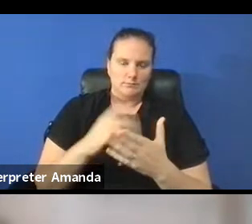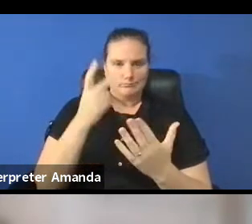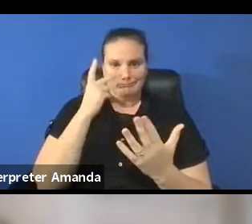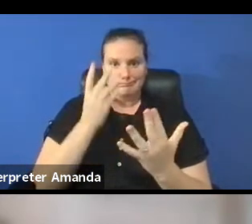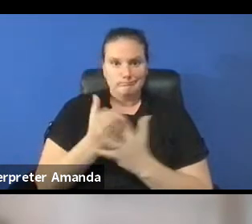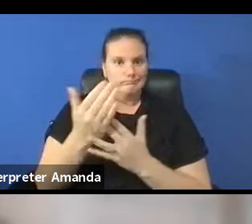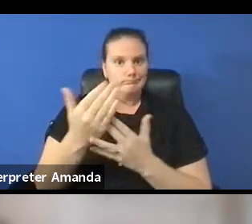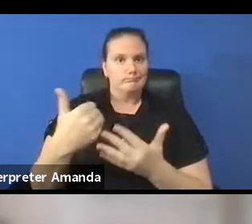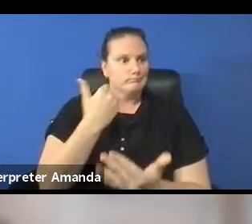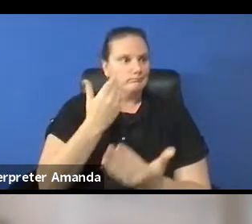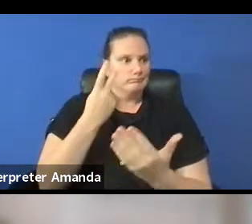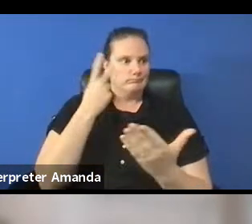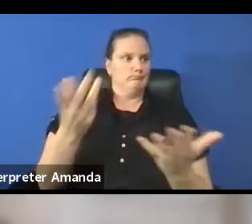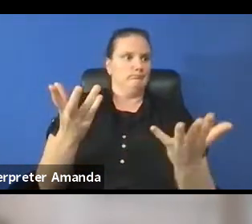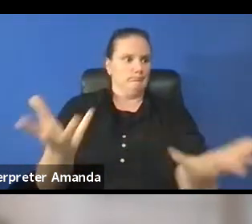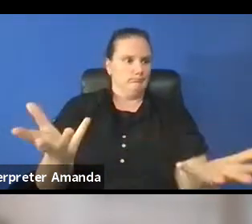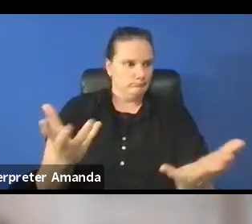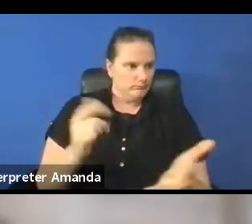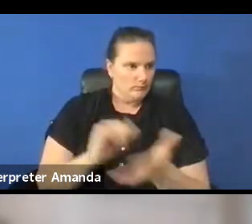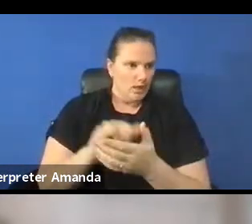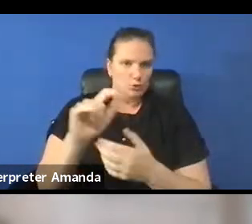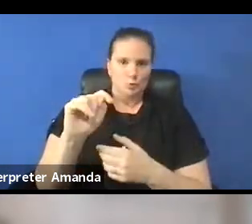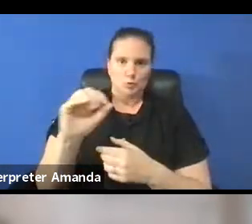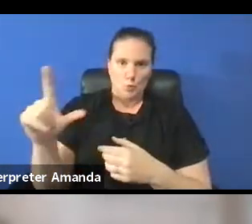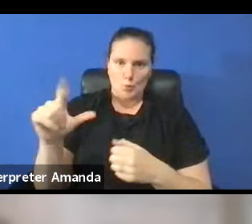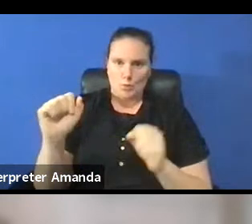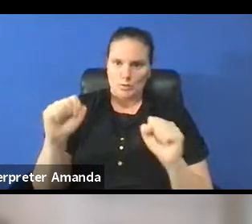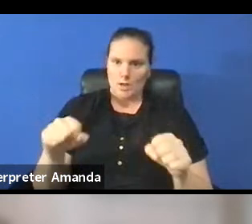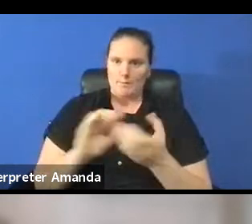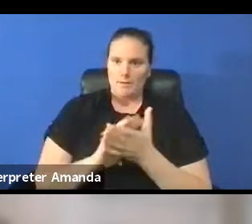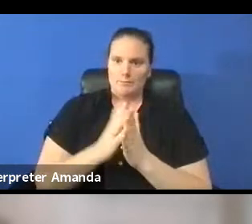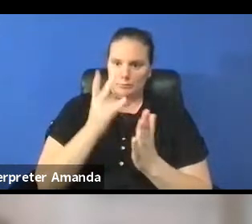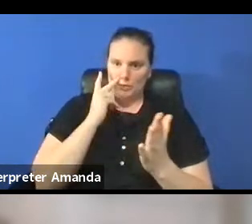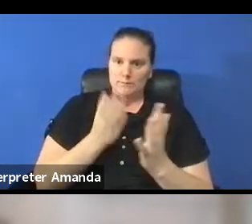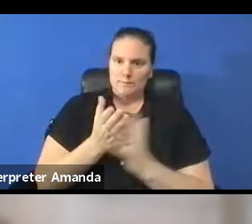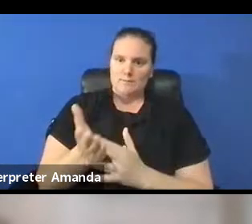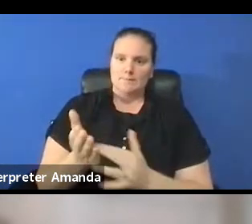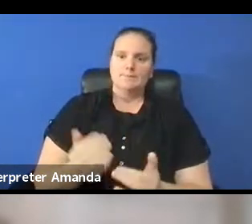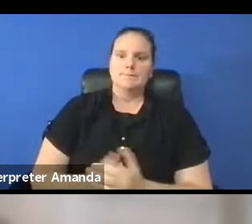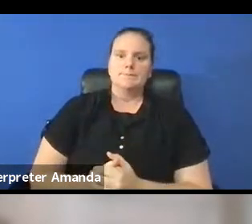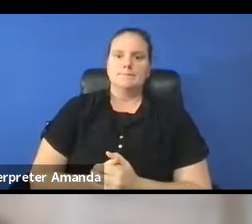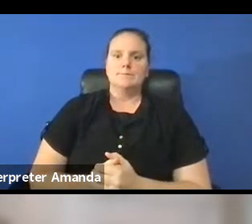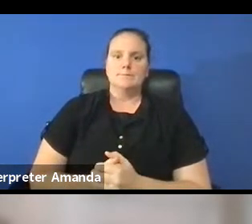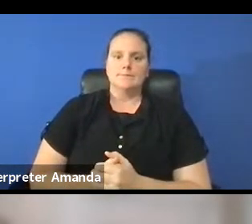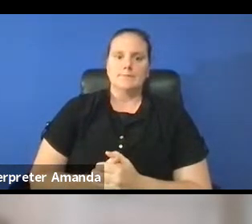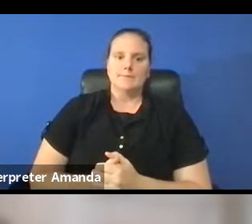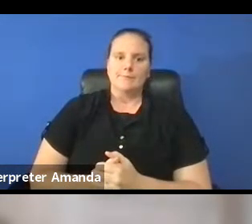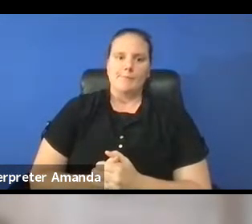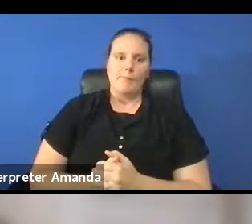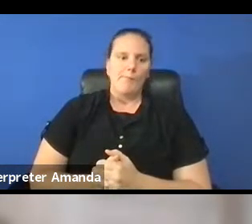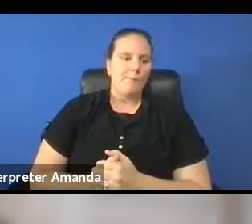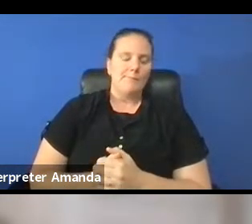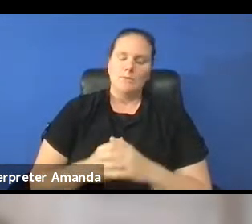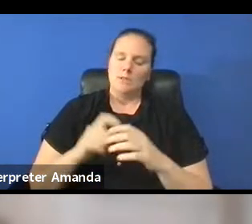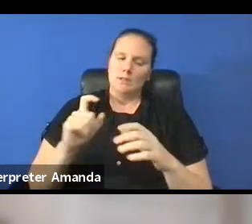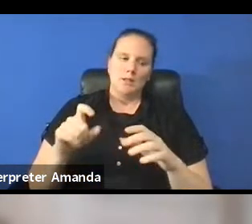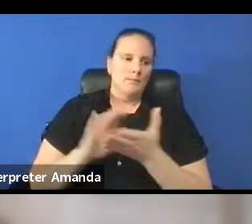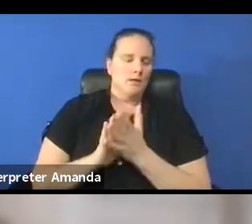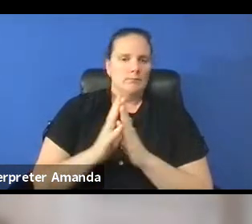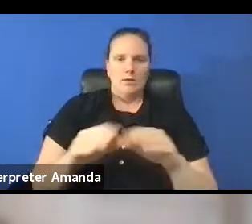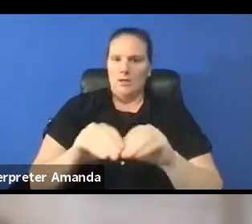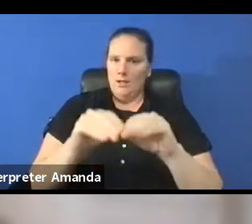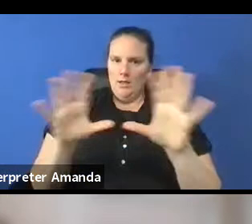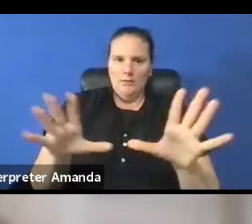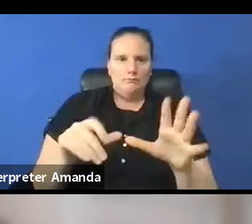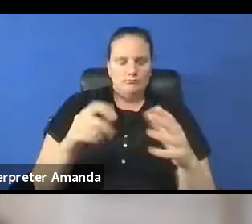It's a tool of transparency, and we just need to be as clear and continue to be